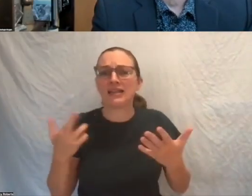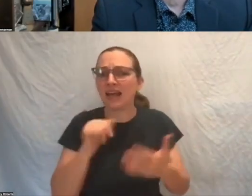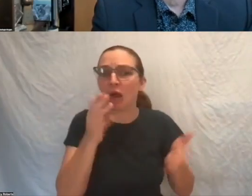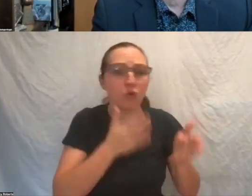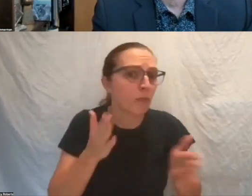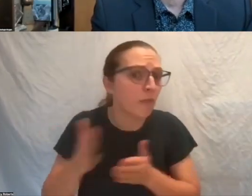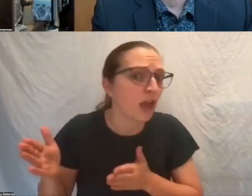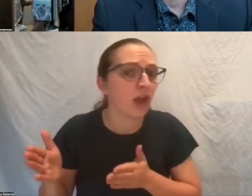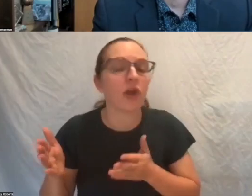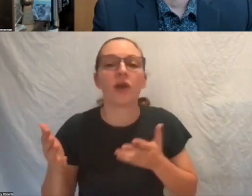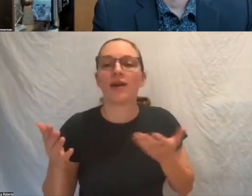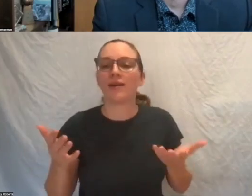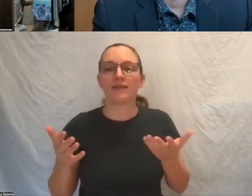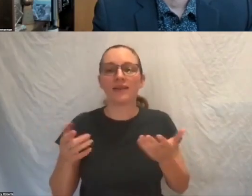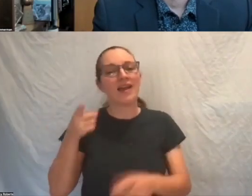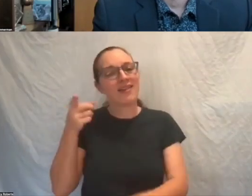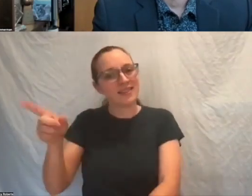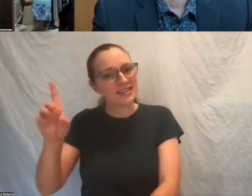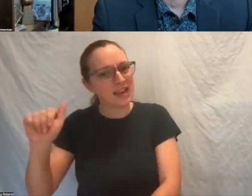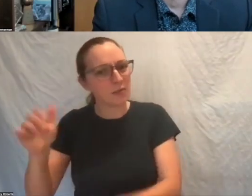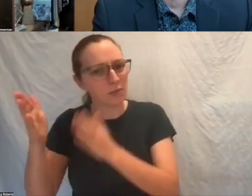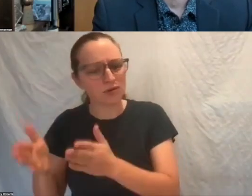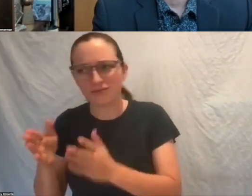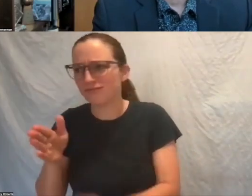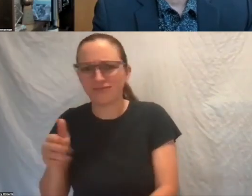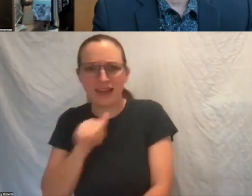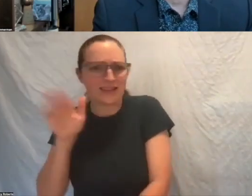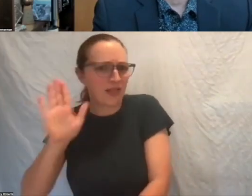that has nothing to do with them and their disability itself.